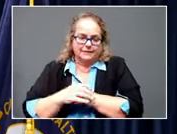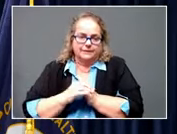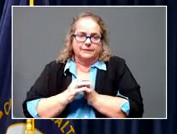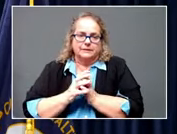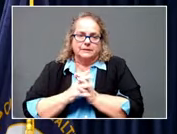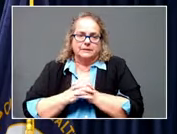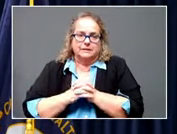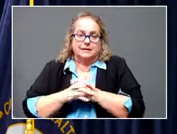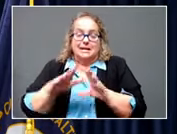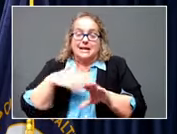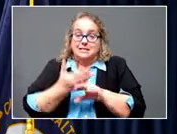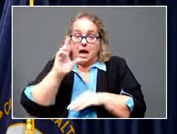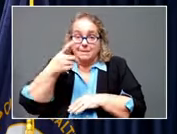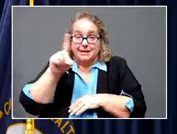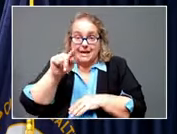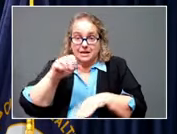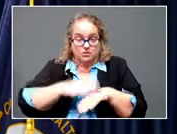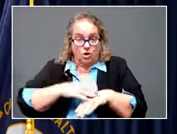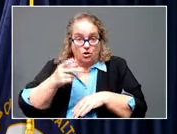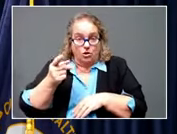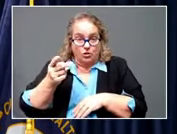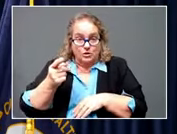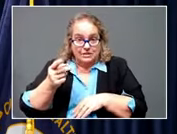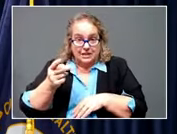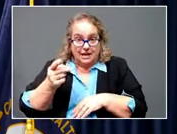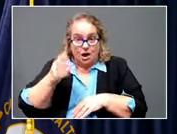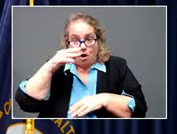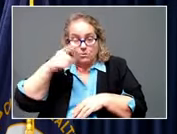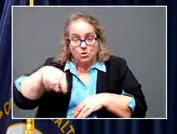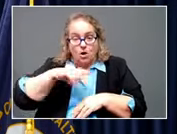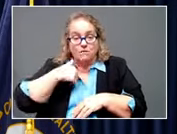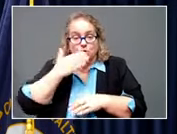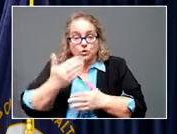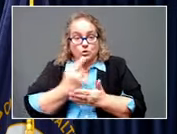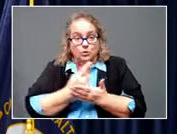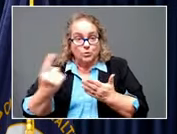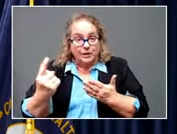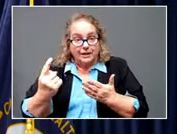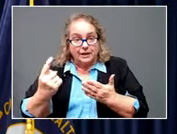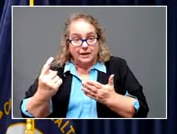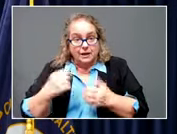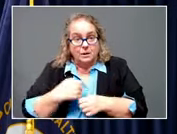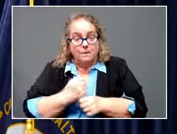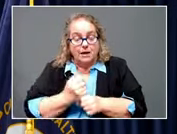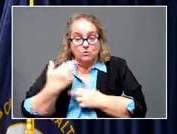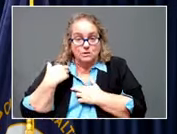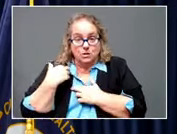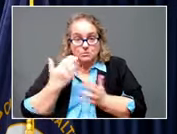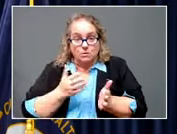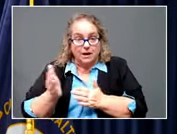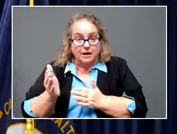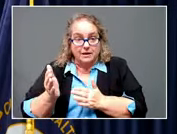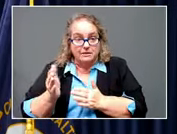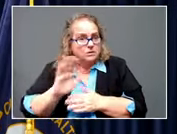is on Thursday. I hope everybody has a good week. Make Responsible Plans is our next update,